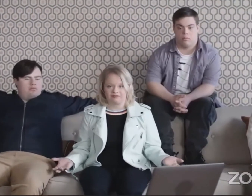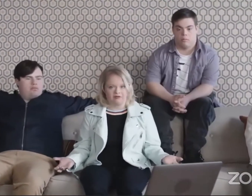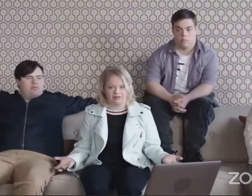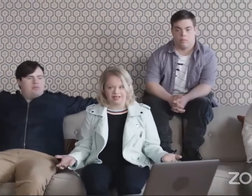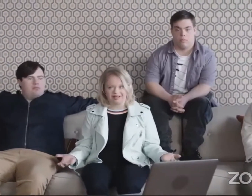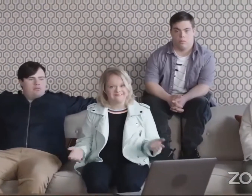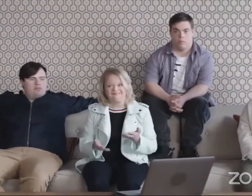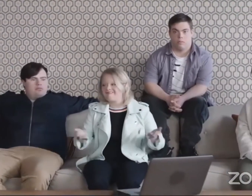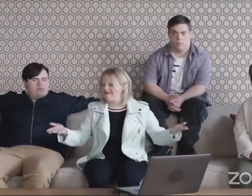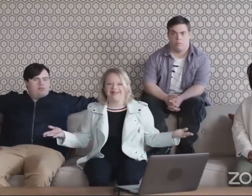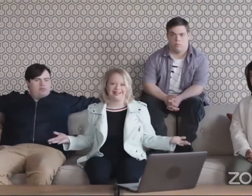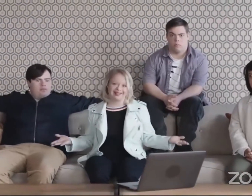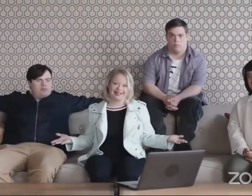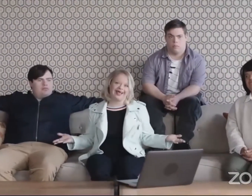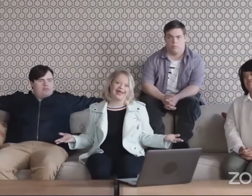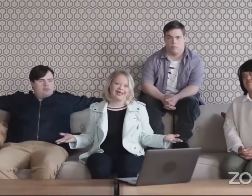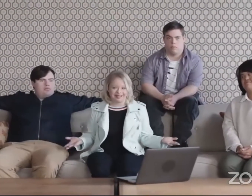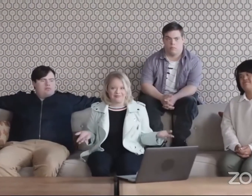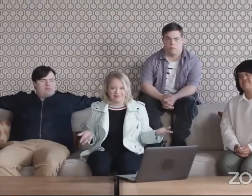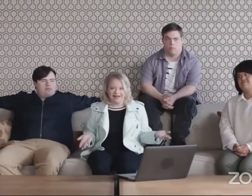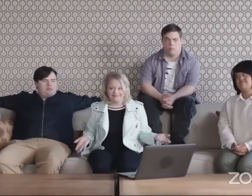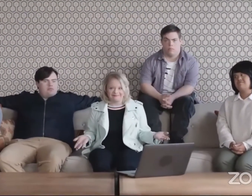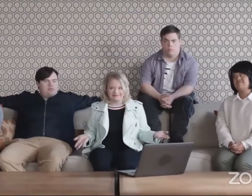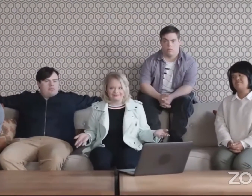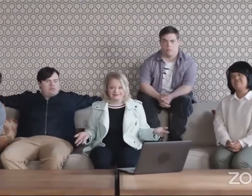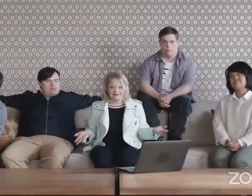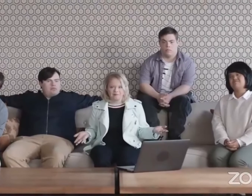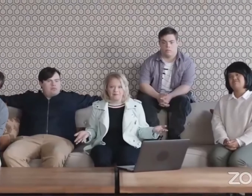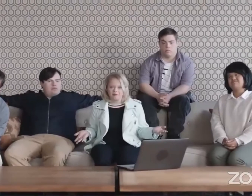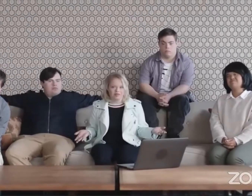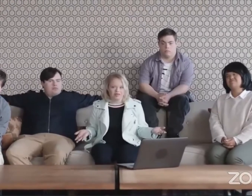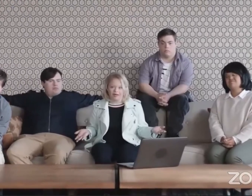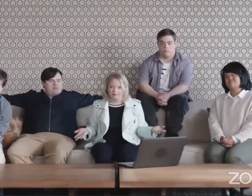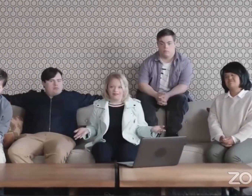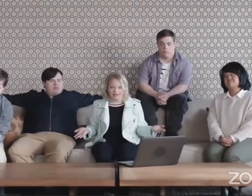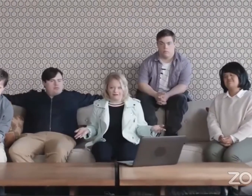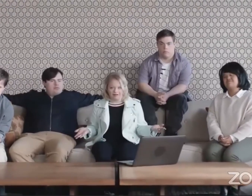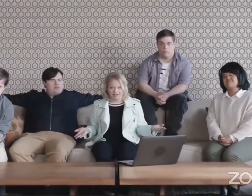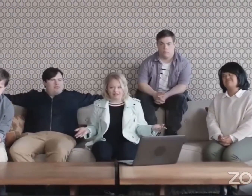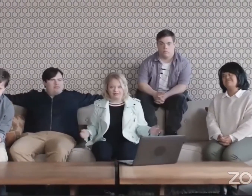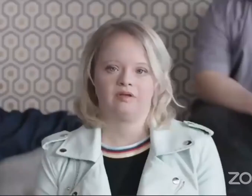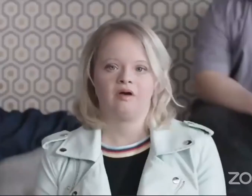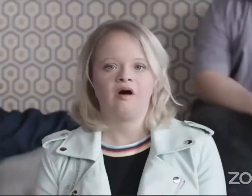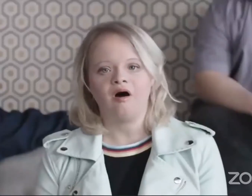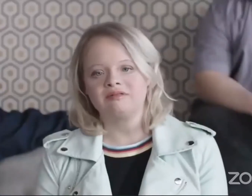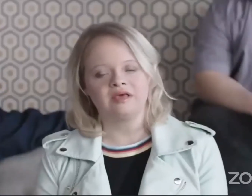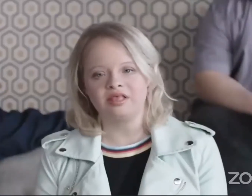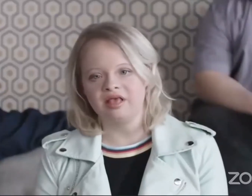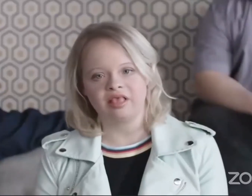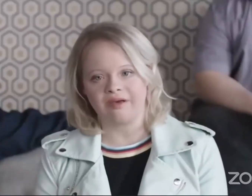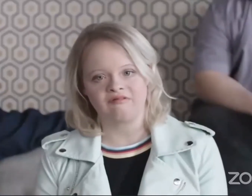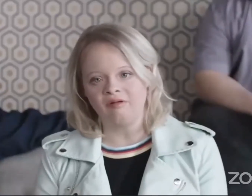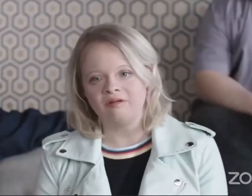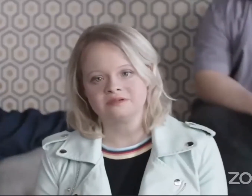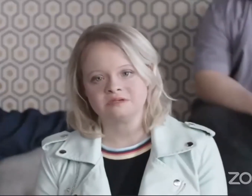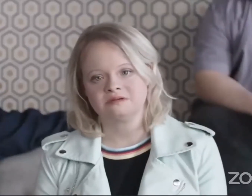and opportunities, friends, and some love, just like everybody else. Are